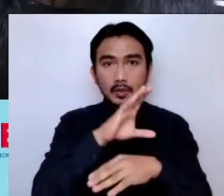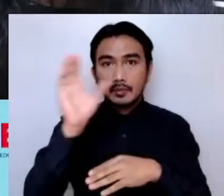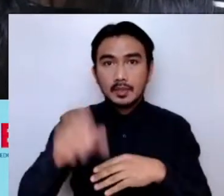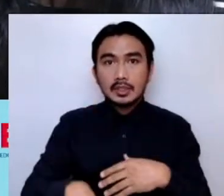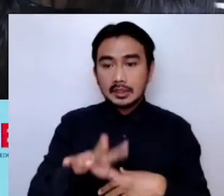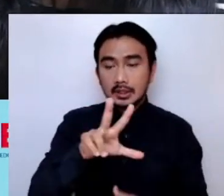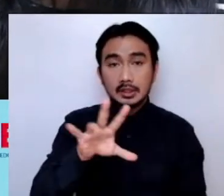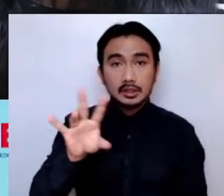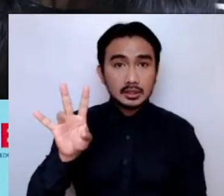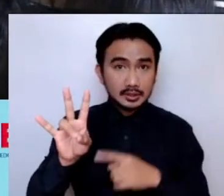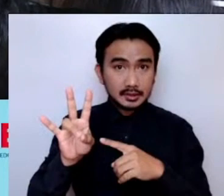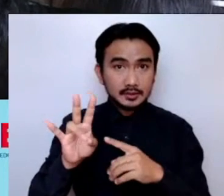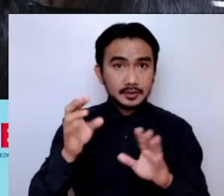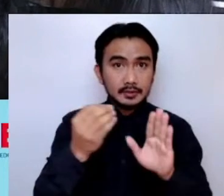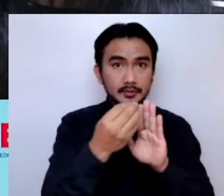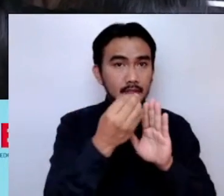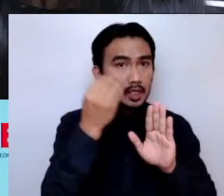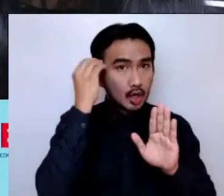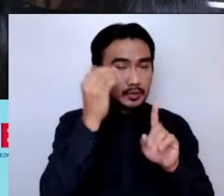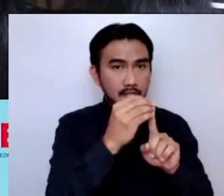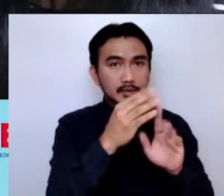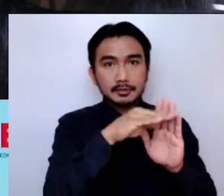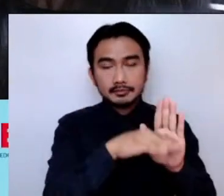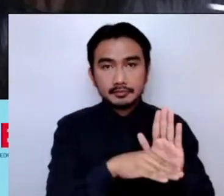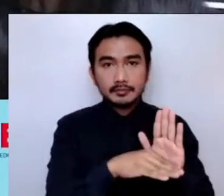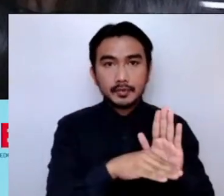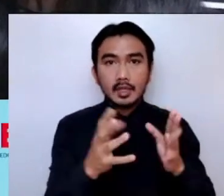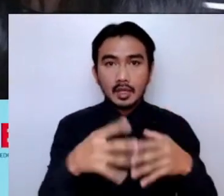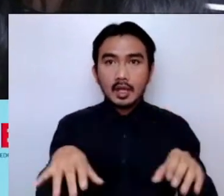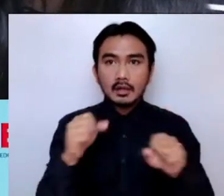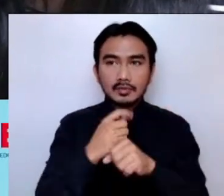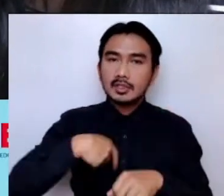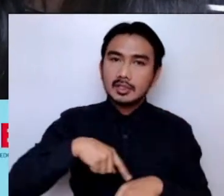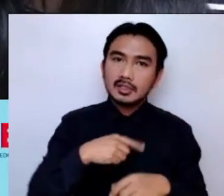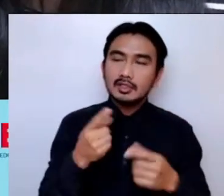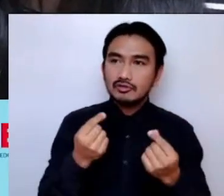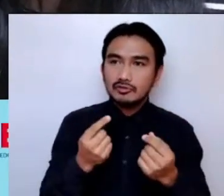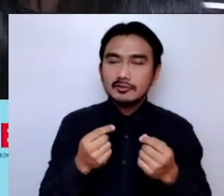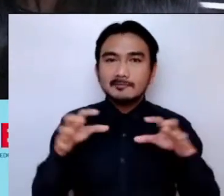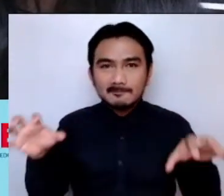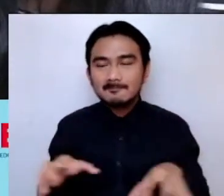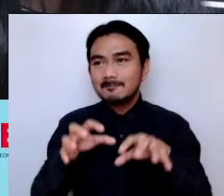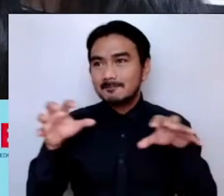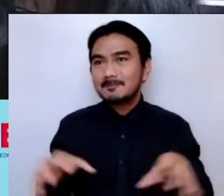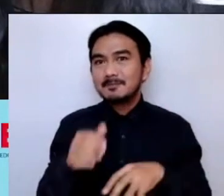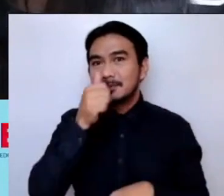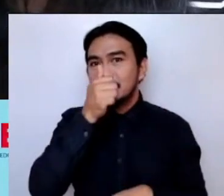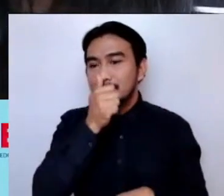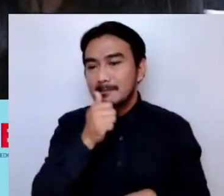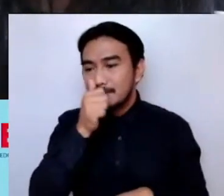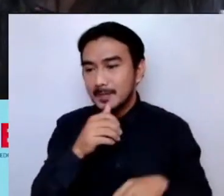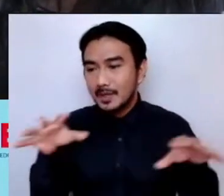and after devoting 4 years on the PPST, focusing on